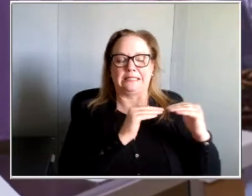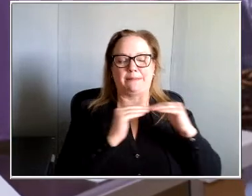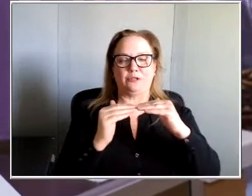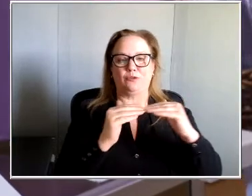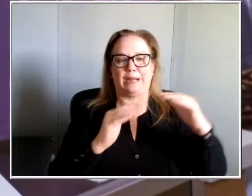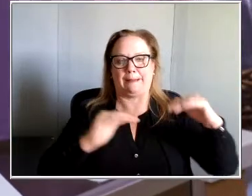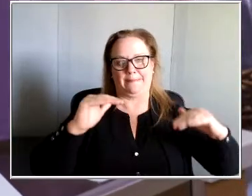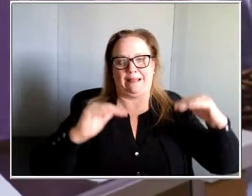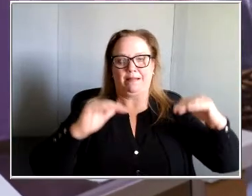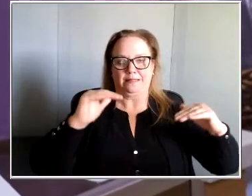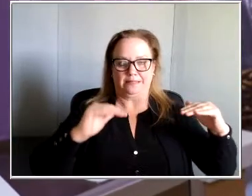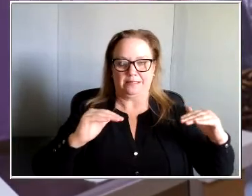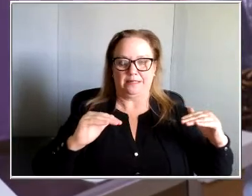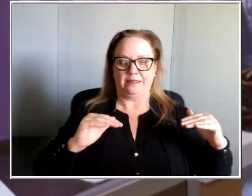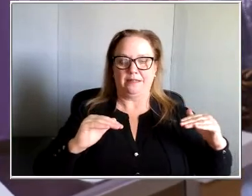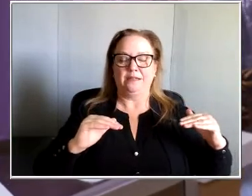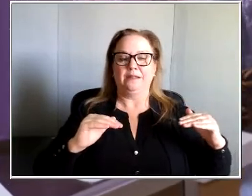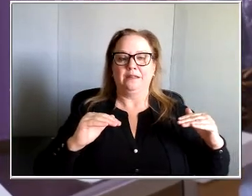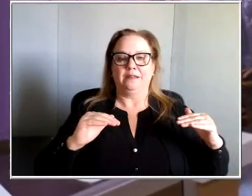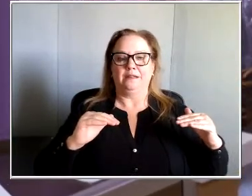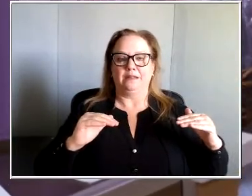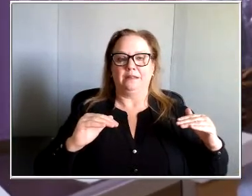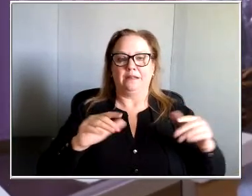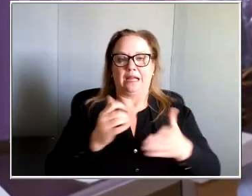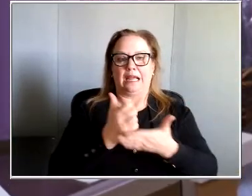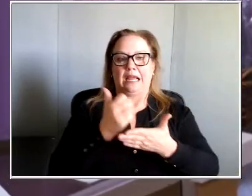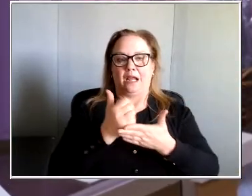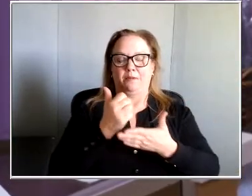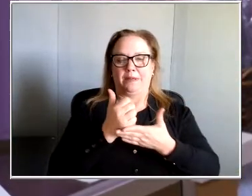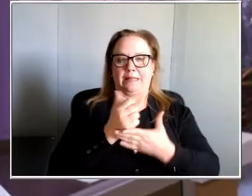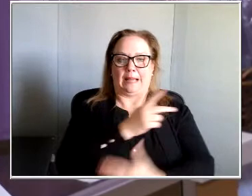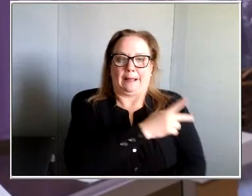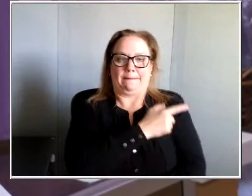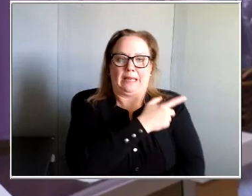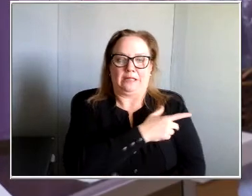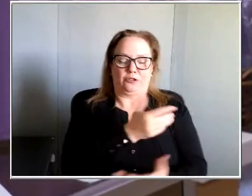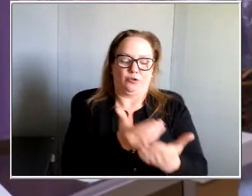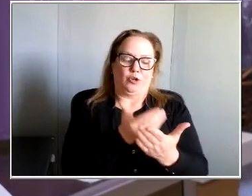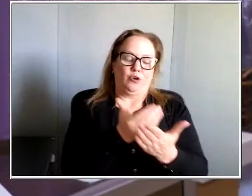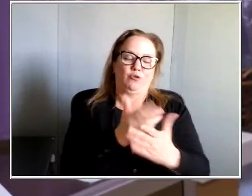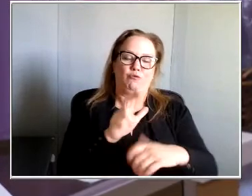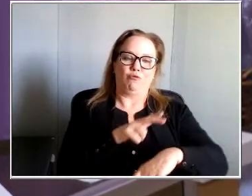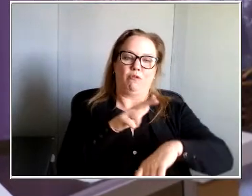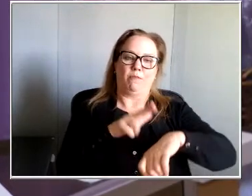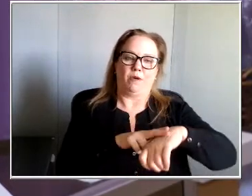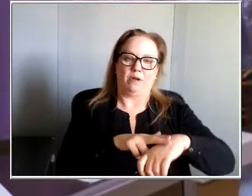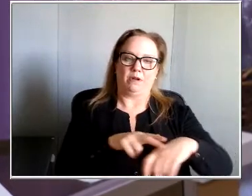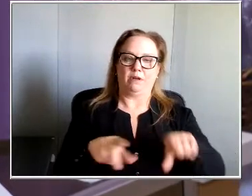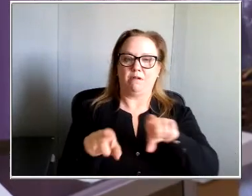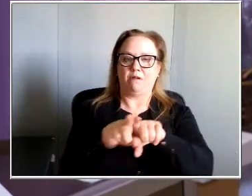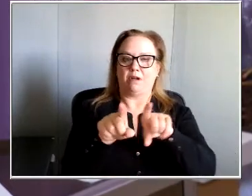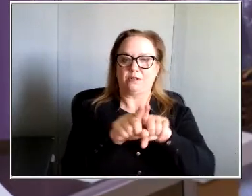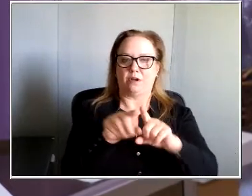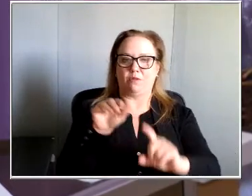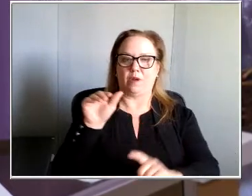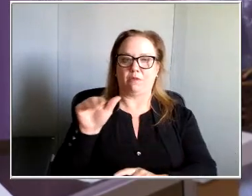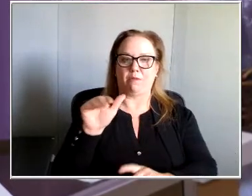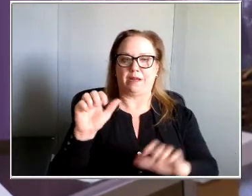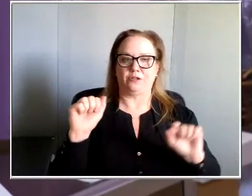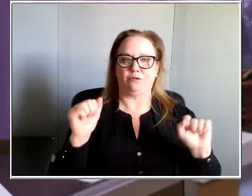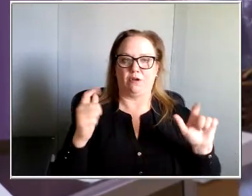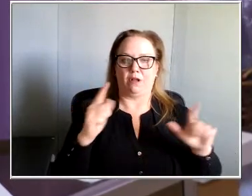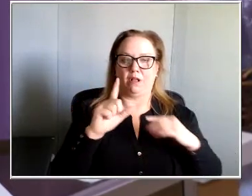balance, and help take that patient to a new norm. Also, I want to remind everybody about